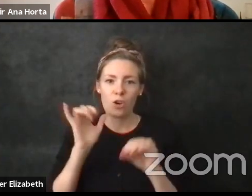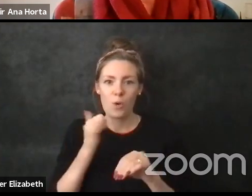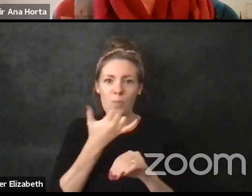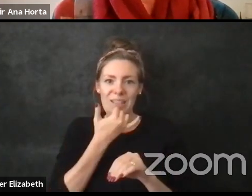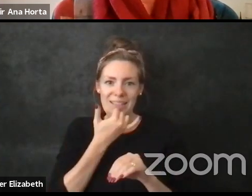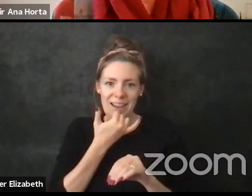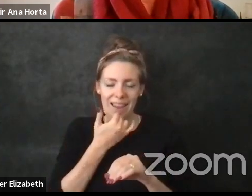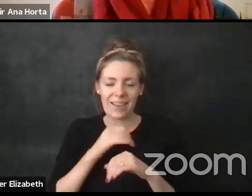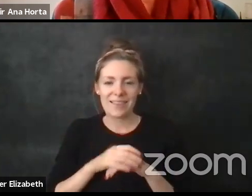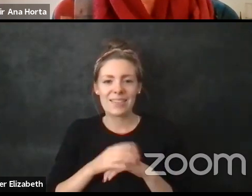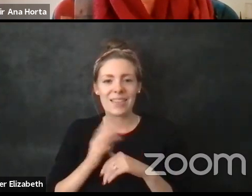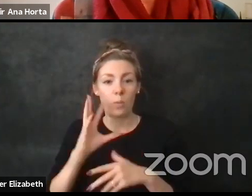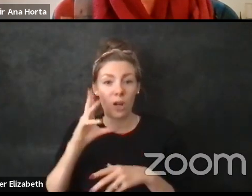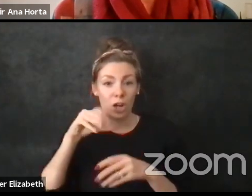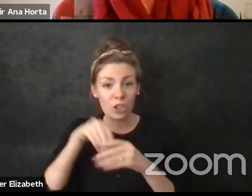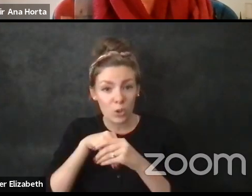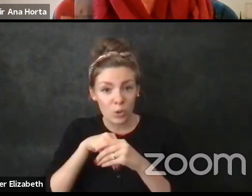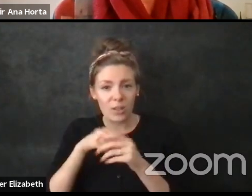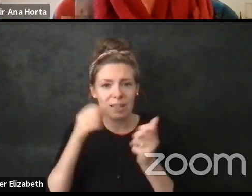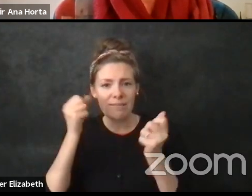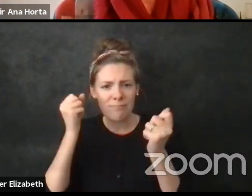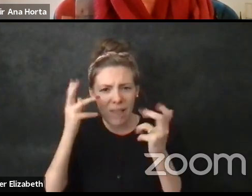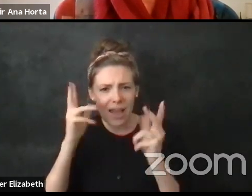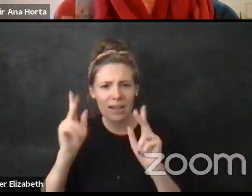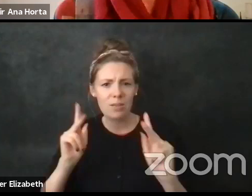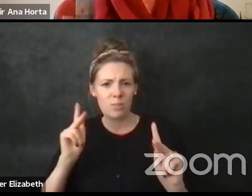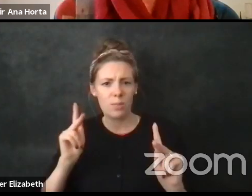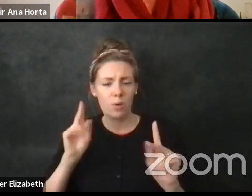we are including everybody, and we're reaching